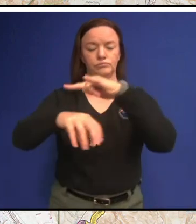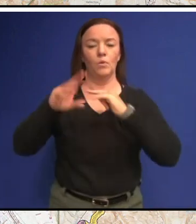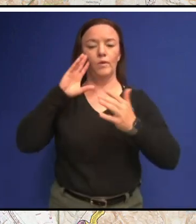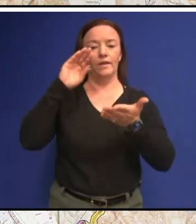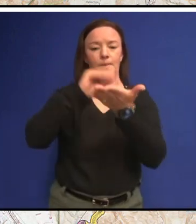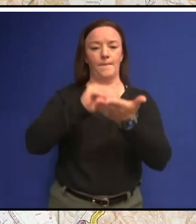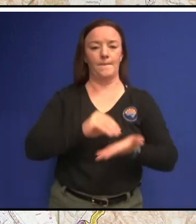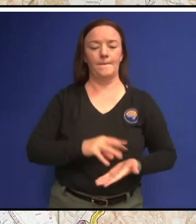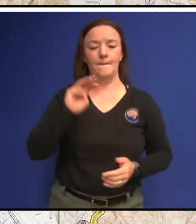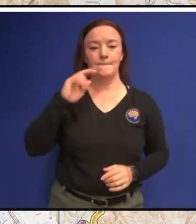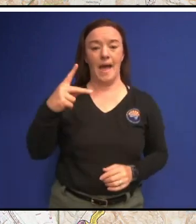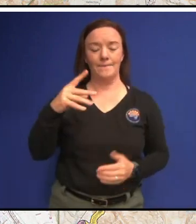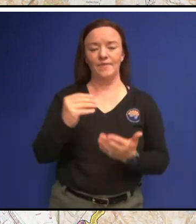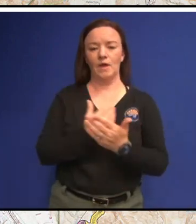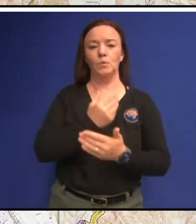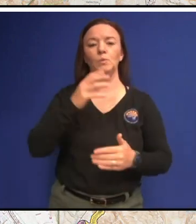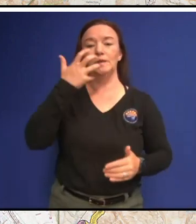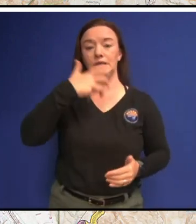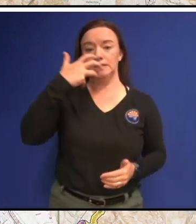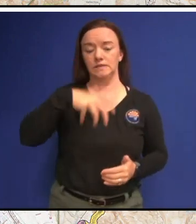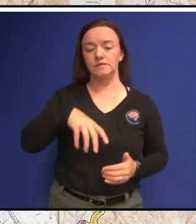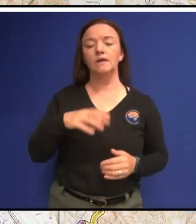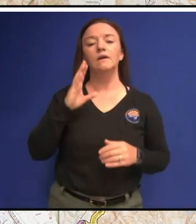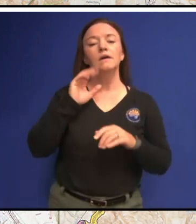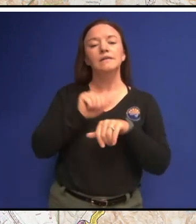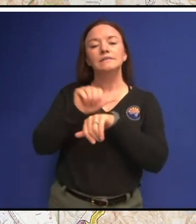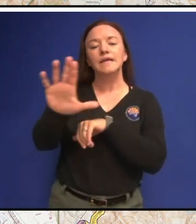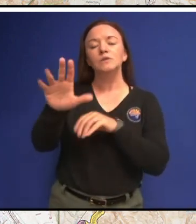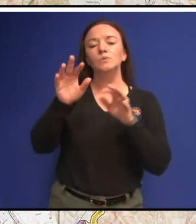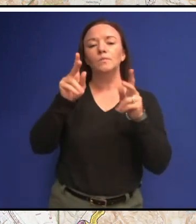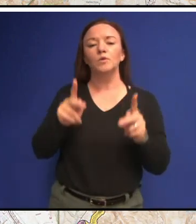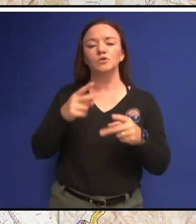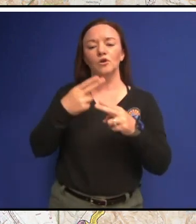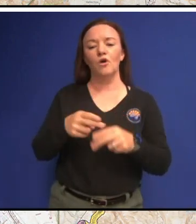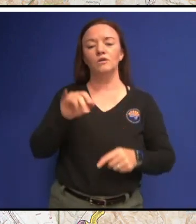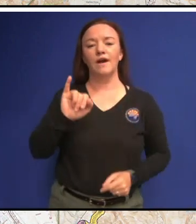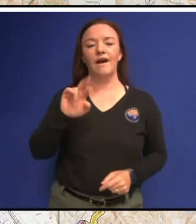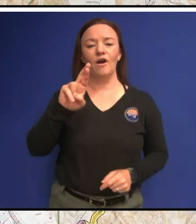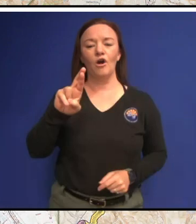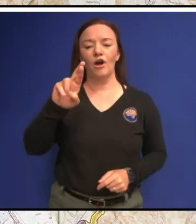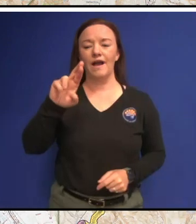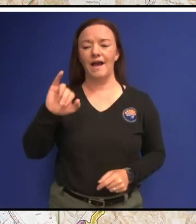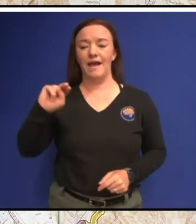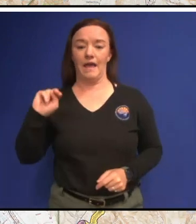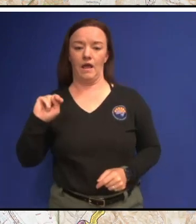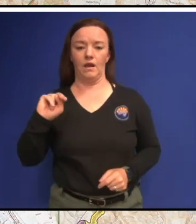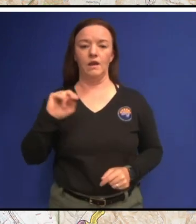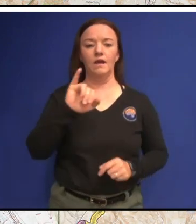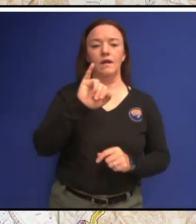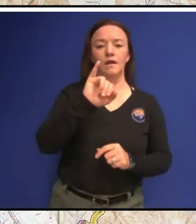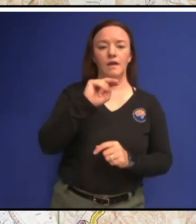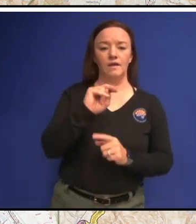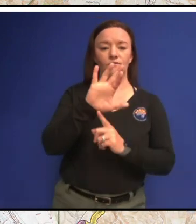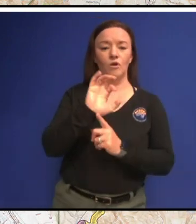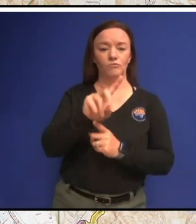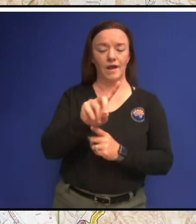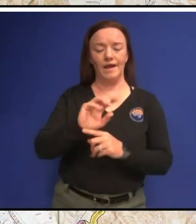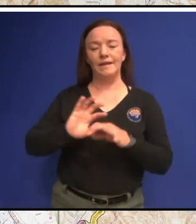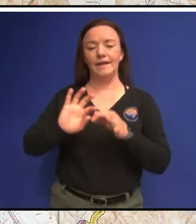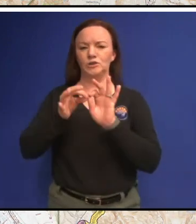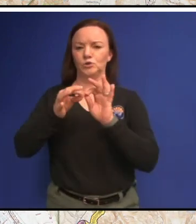called an IRIN, an infrared interpreter, and they interpret all that data. And then they provide a product,